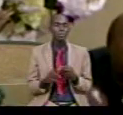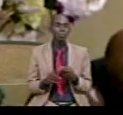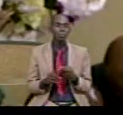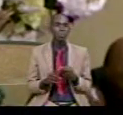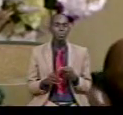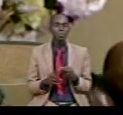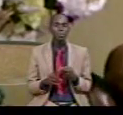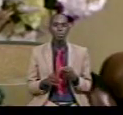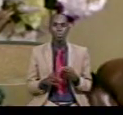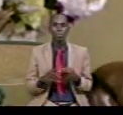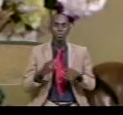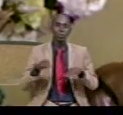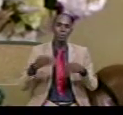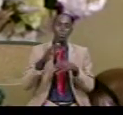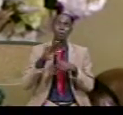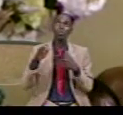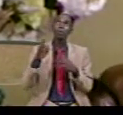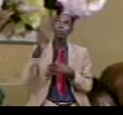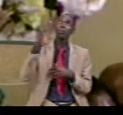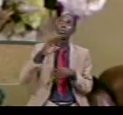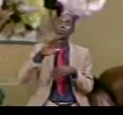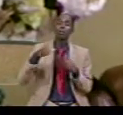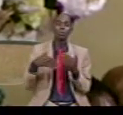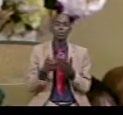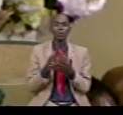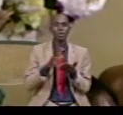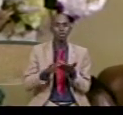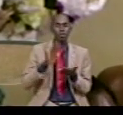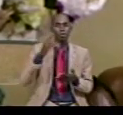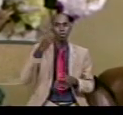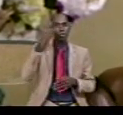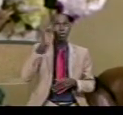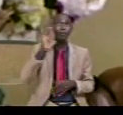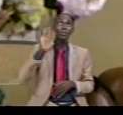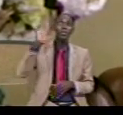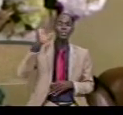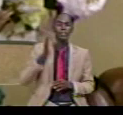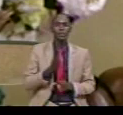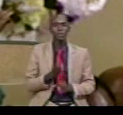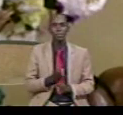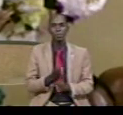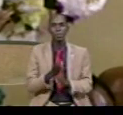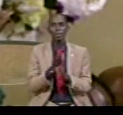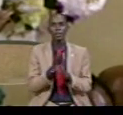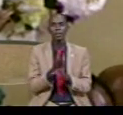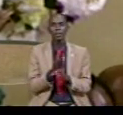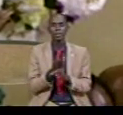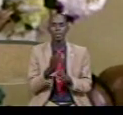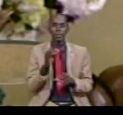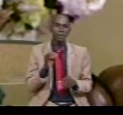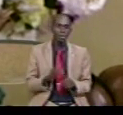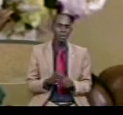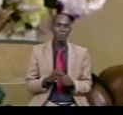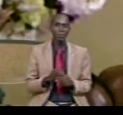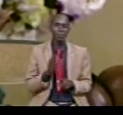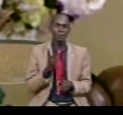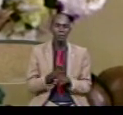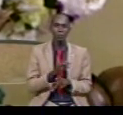all the glory for his faithfulness In sustaining this